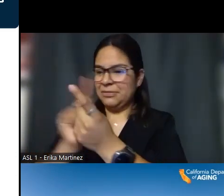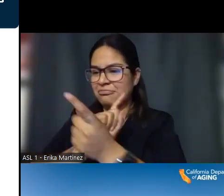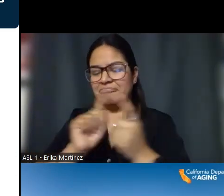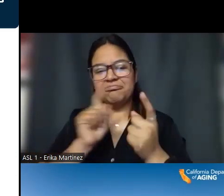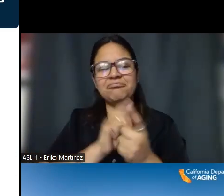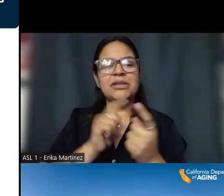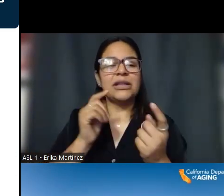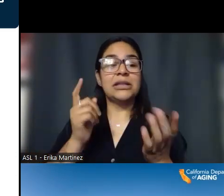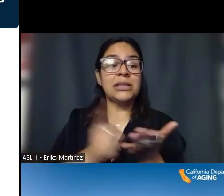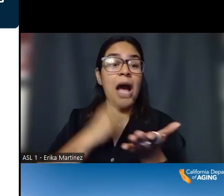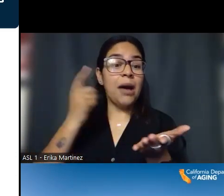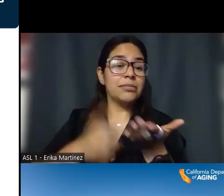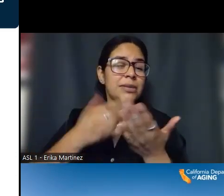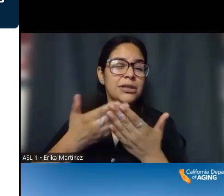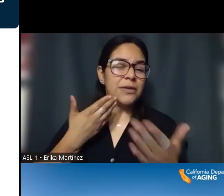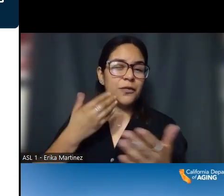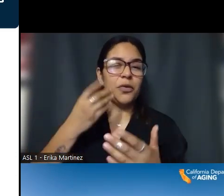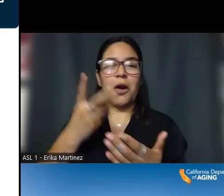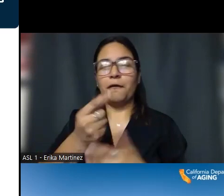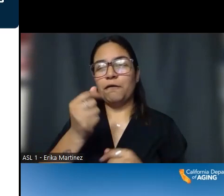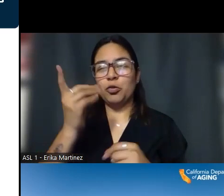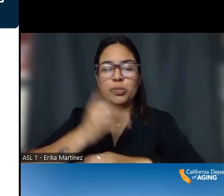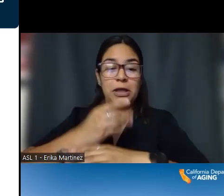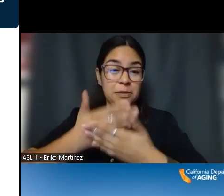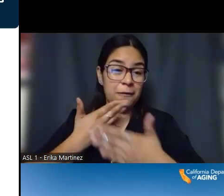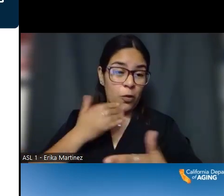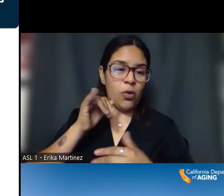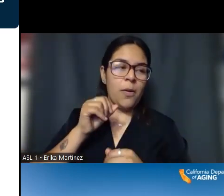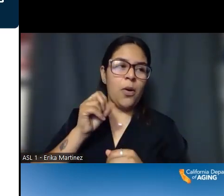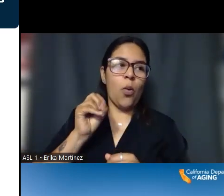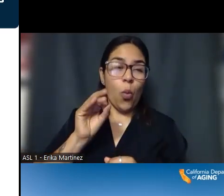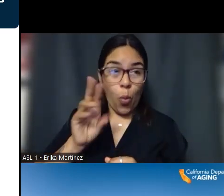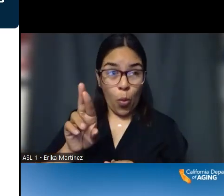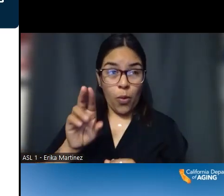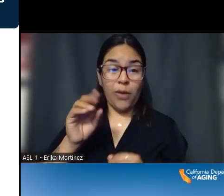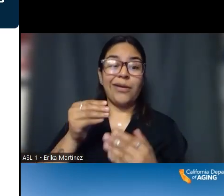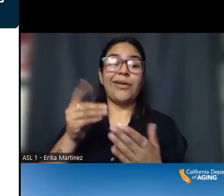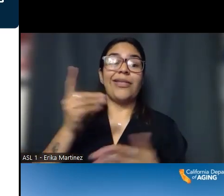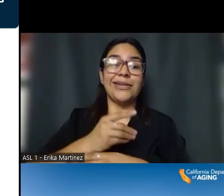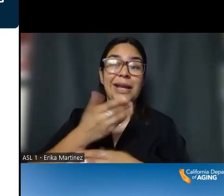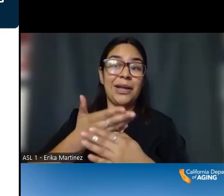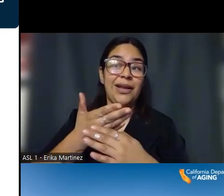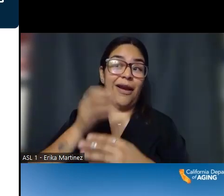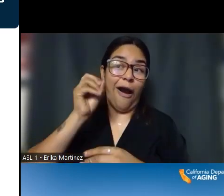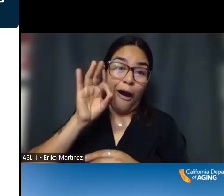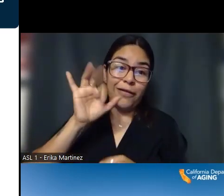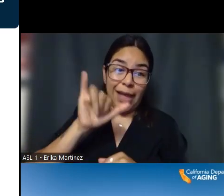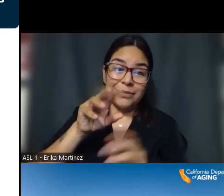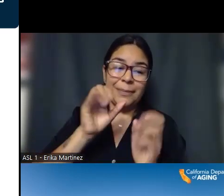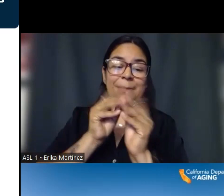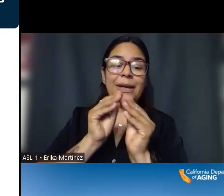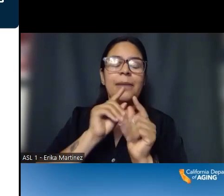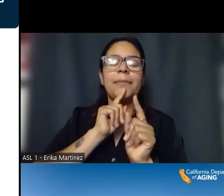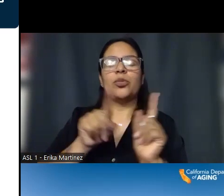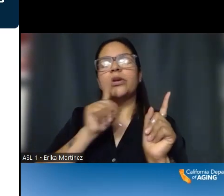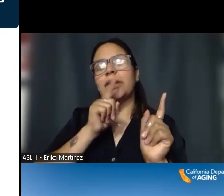IDT. Sometimes it's maybe a couple of days before, or it may be the day of, but we are definitely meeting these people in person, which is very important to